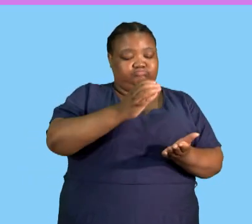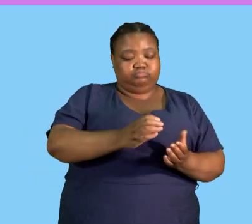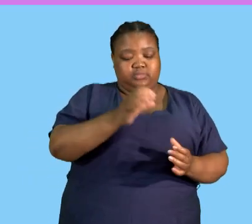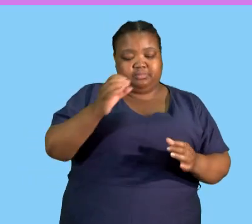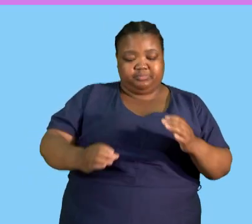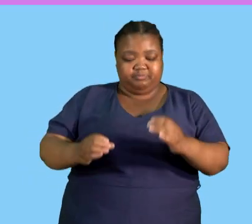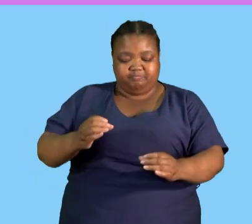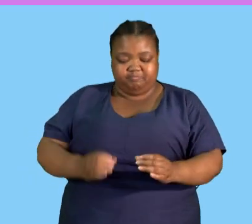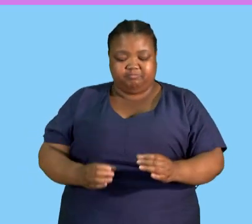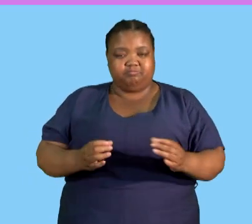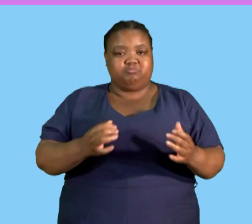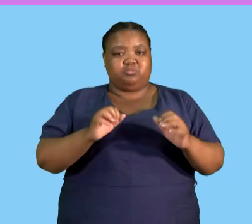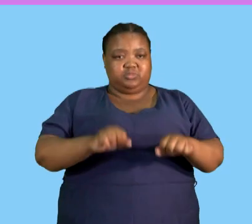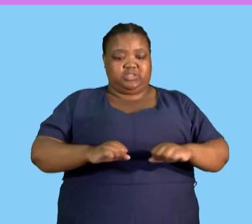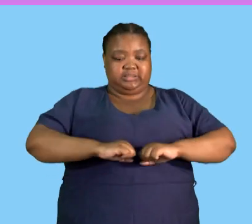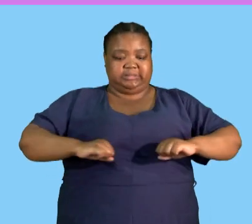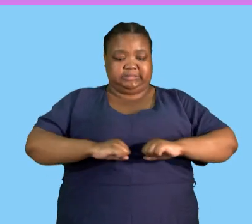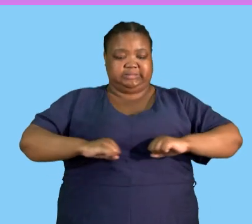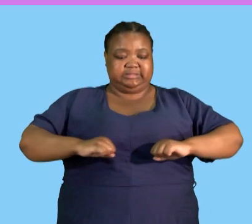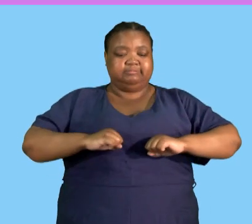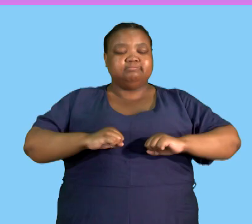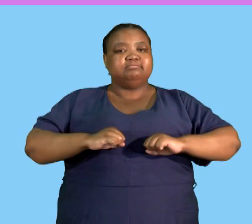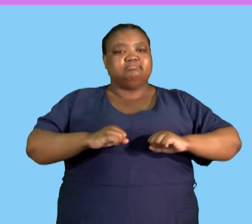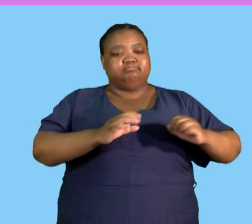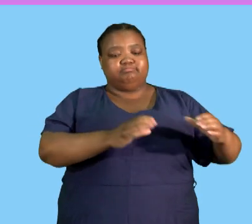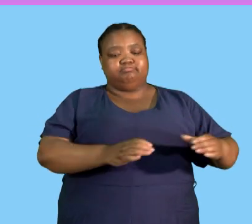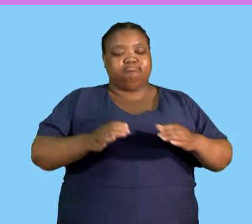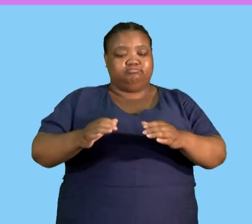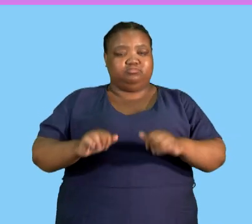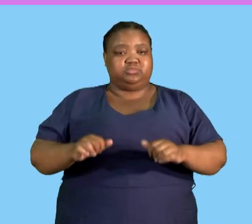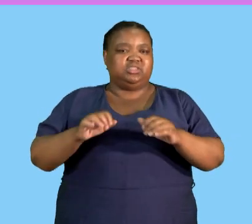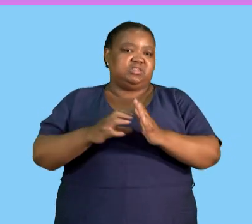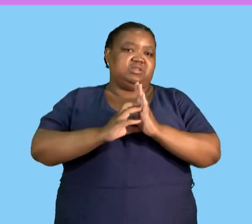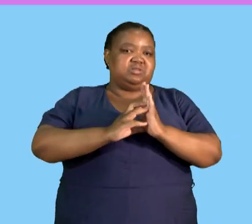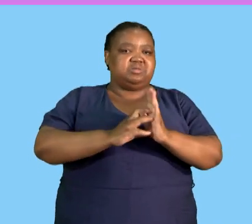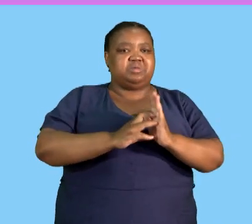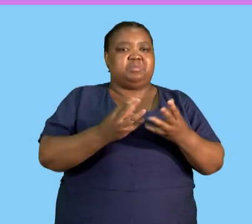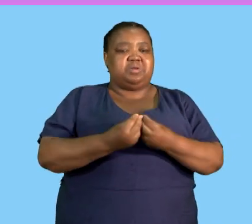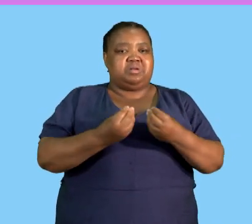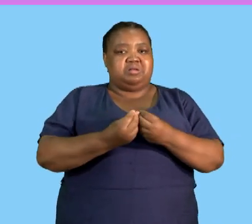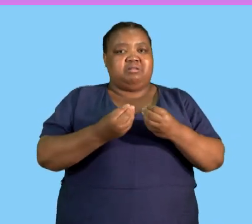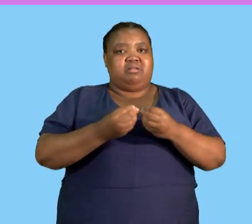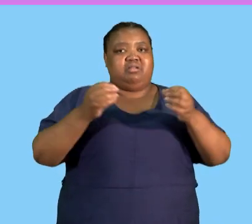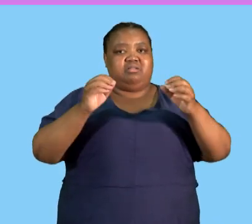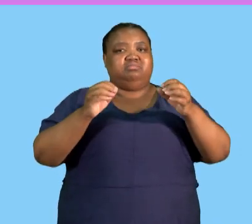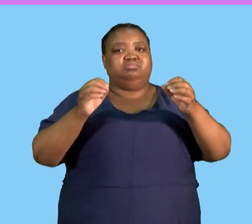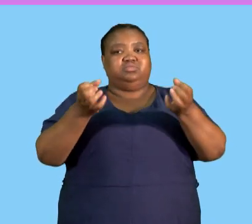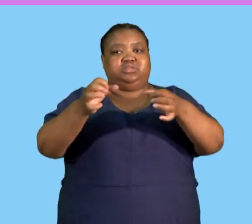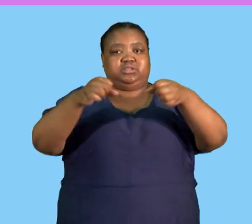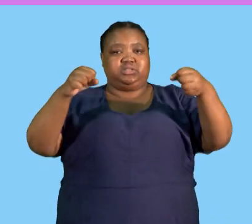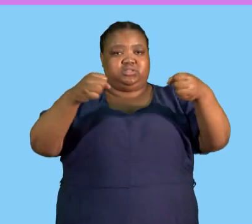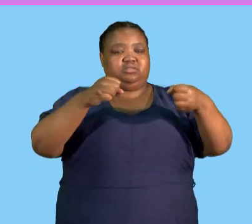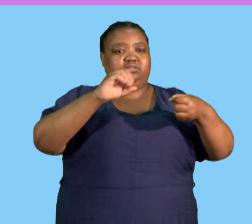packaging is the process of packing items into a limited space, like, for example, packing it into a